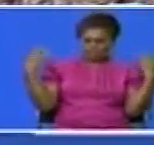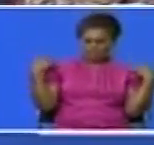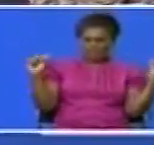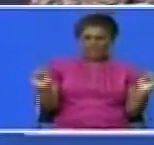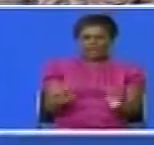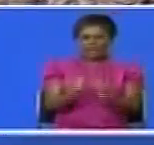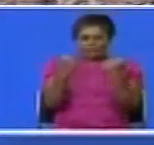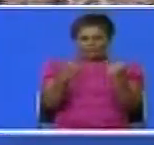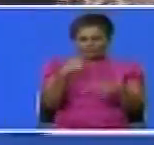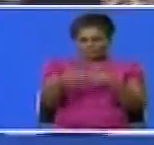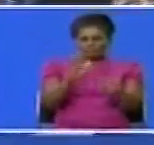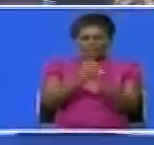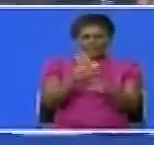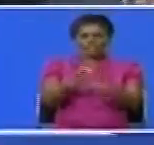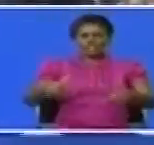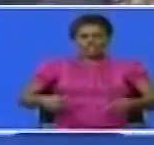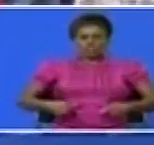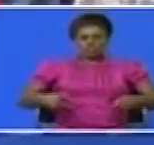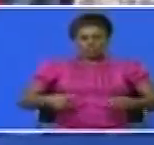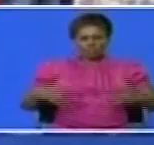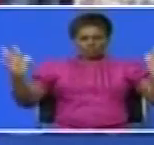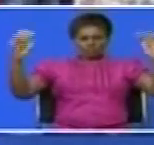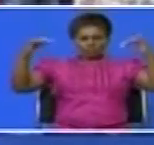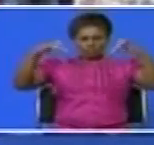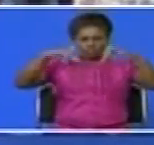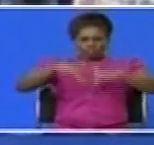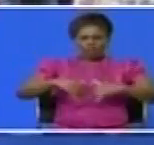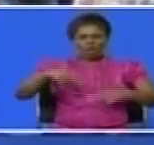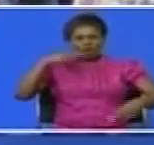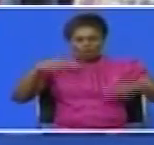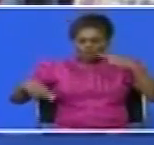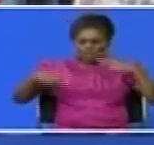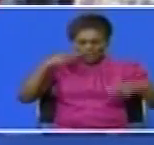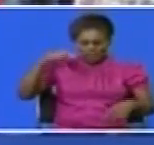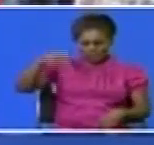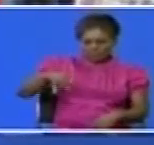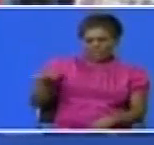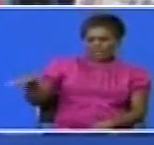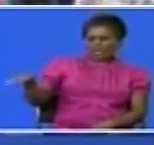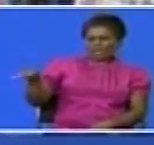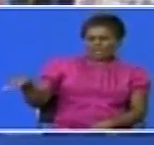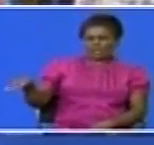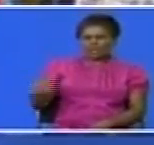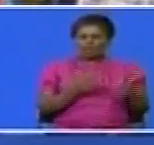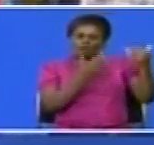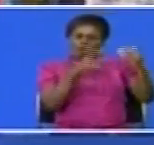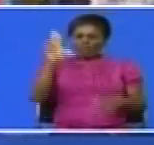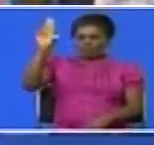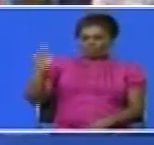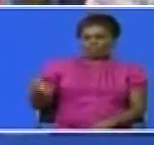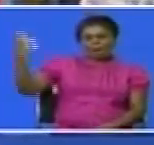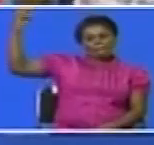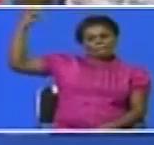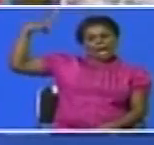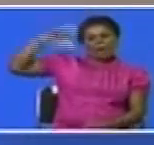being propelled by mostly the youth who gathered in front of the Hilton Hotel earlier today in anticipation for switching off all